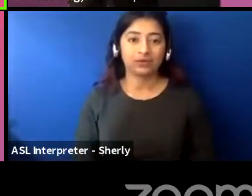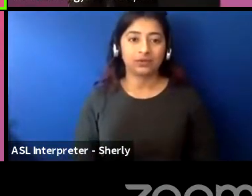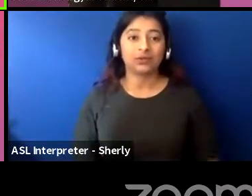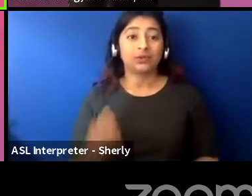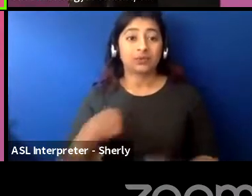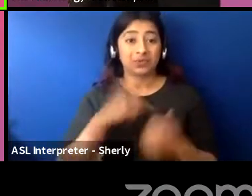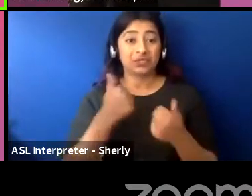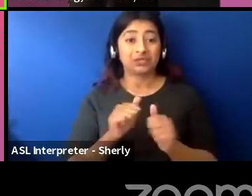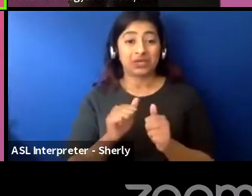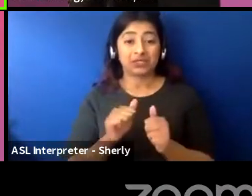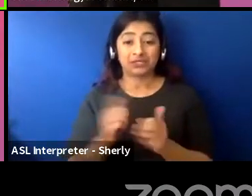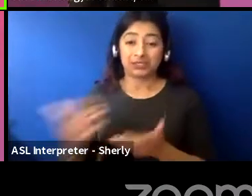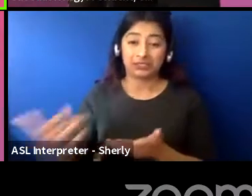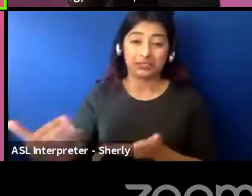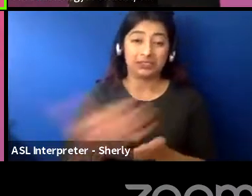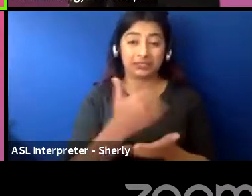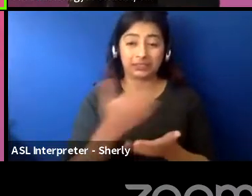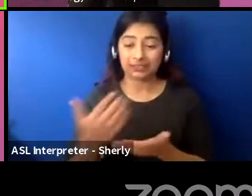everybody,